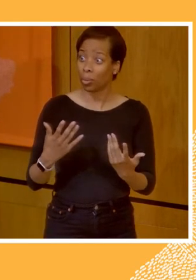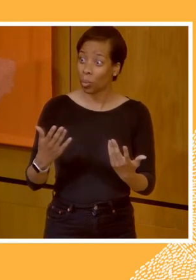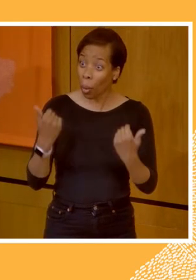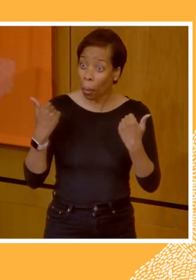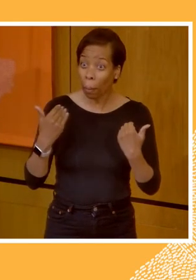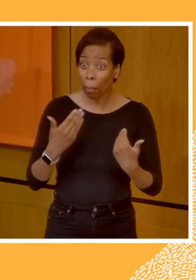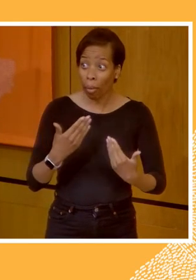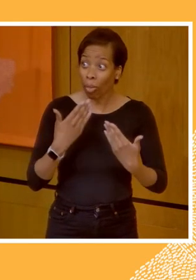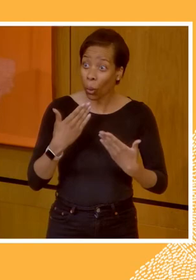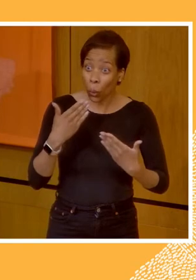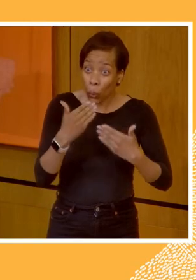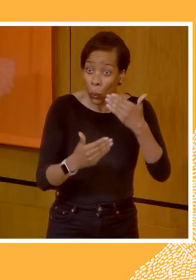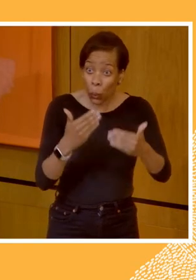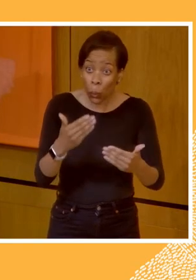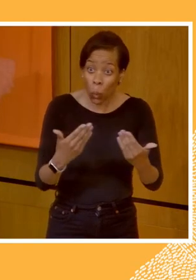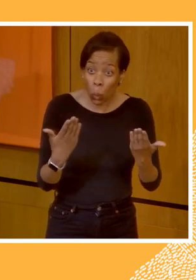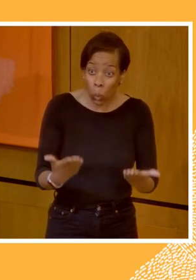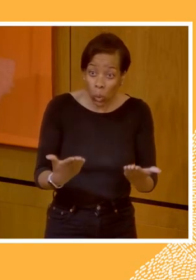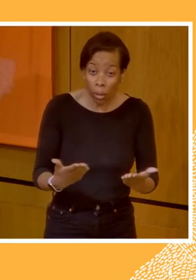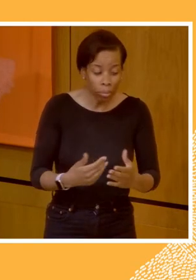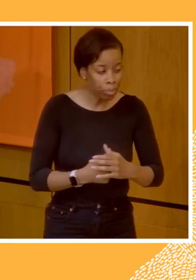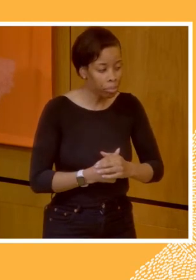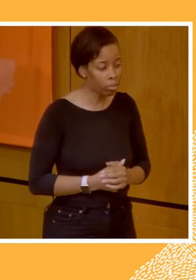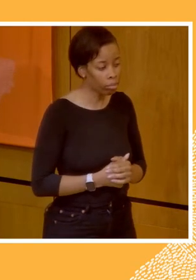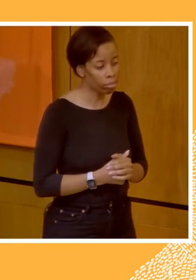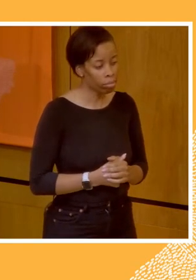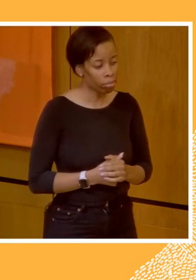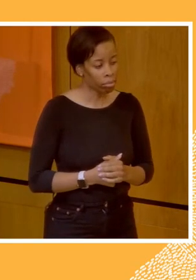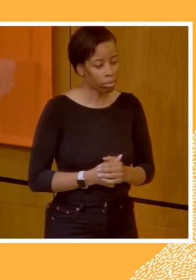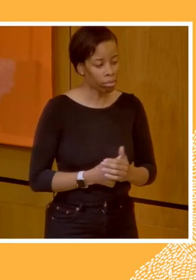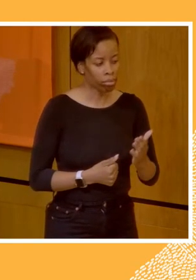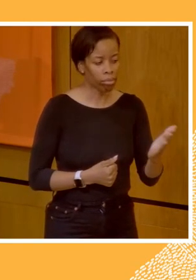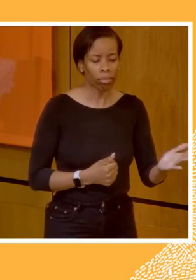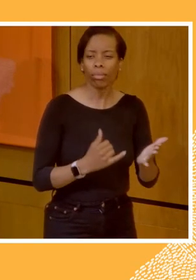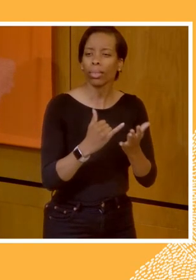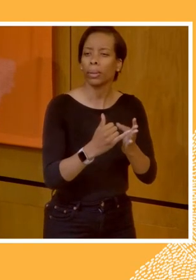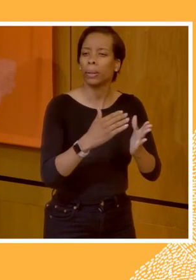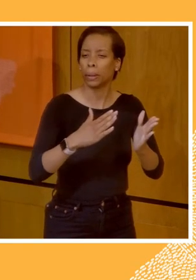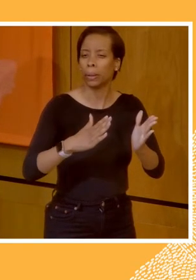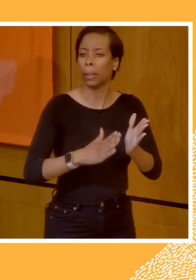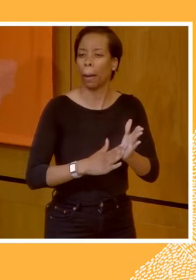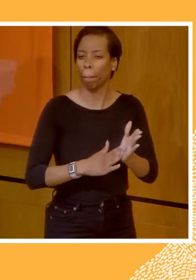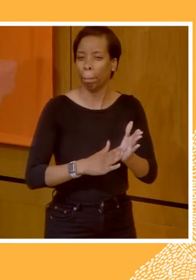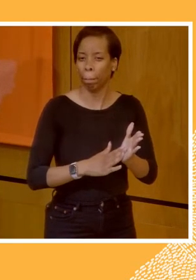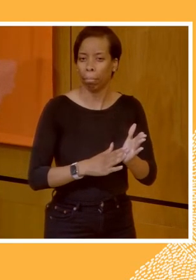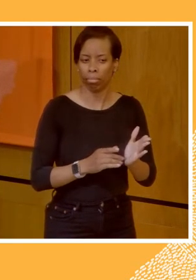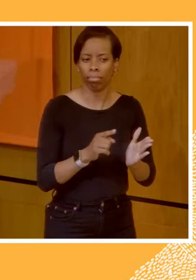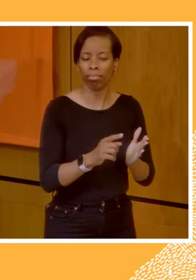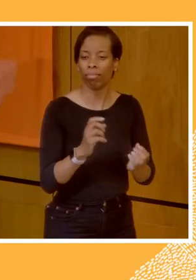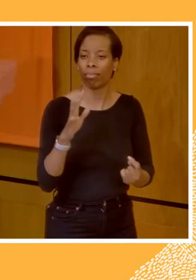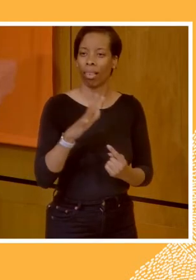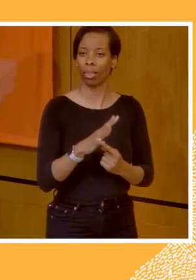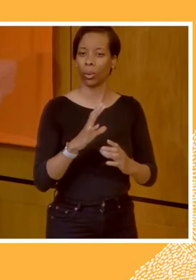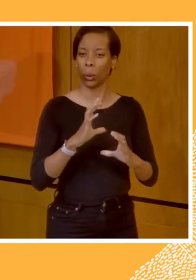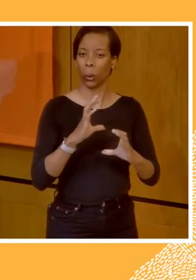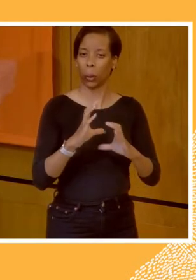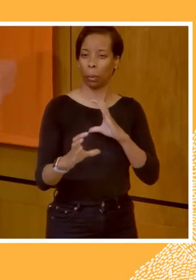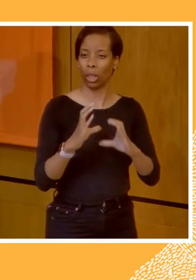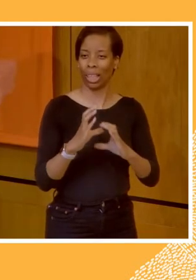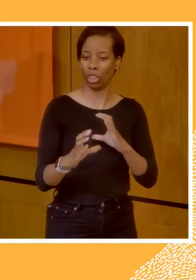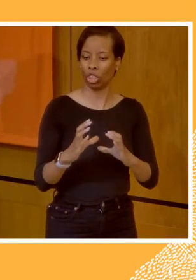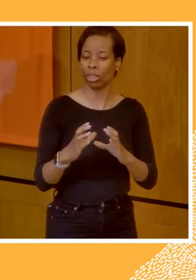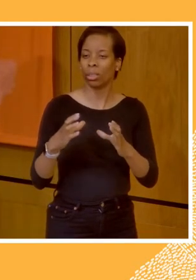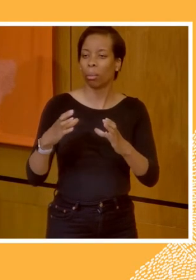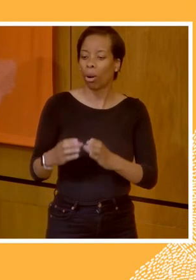today. So my name is Sam Rawit Guksa. I also go by Sam. And I'm head of communications at Minority Rights